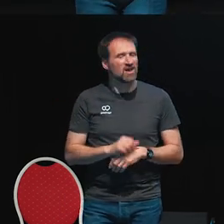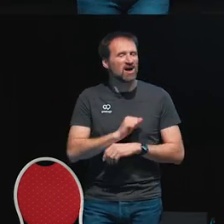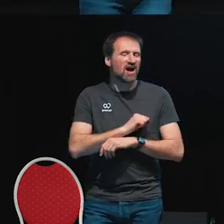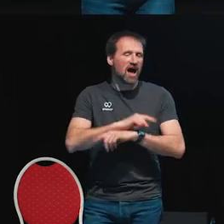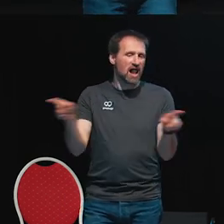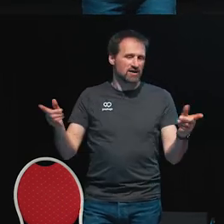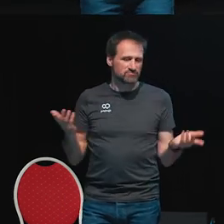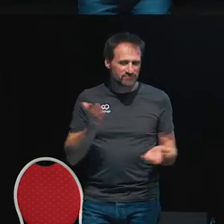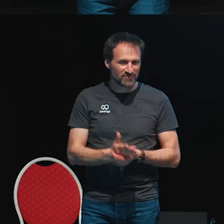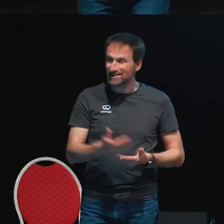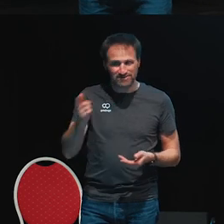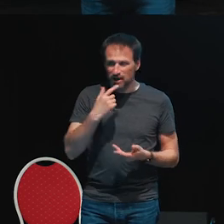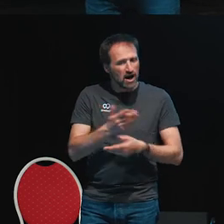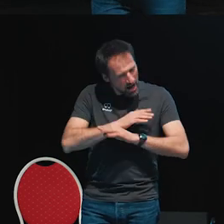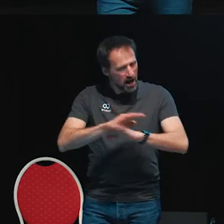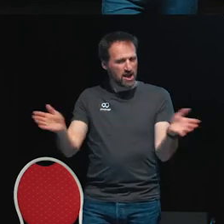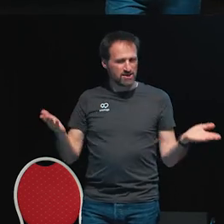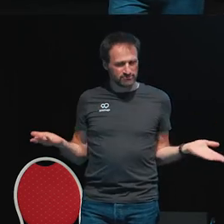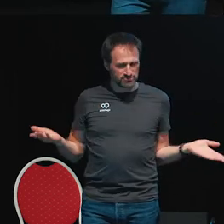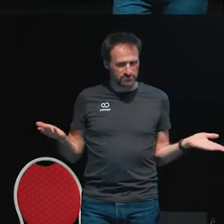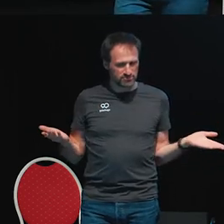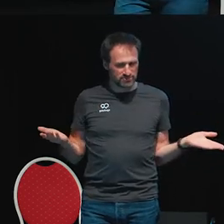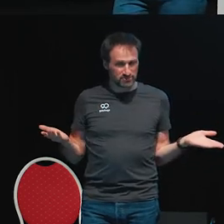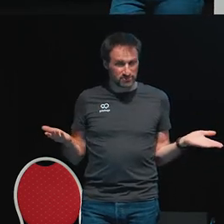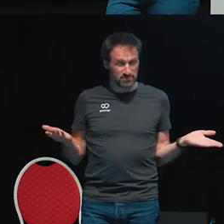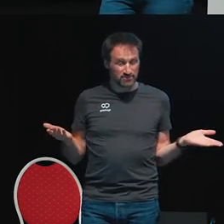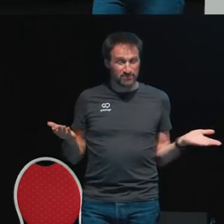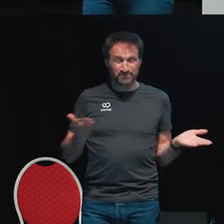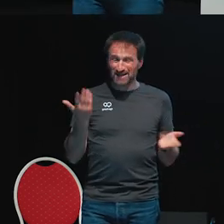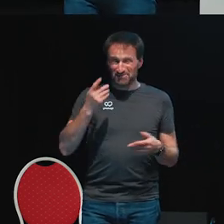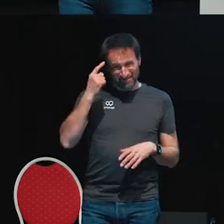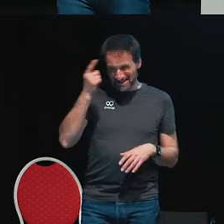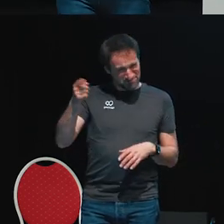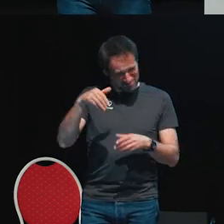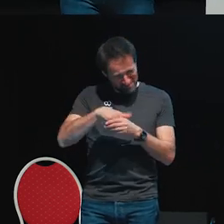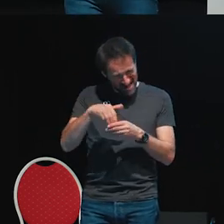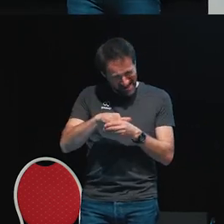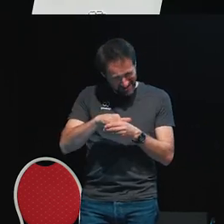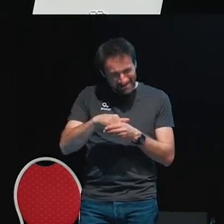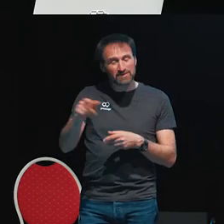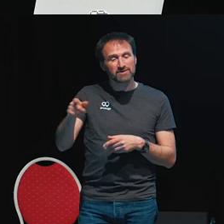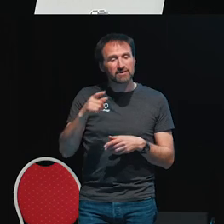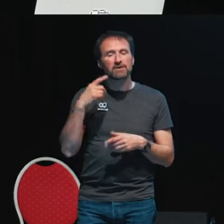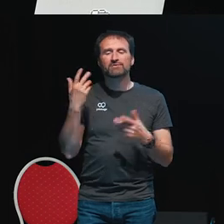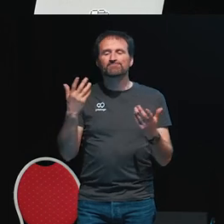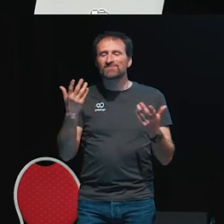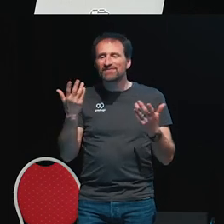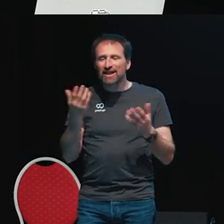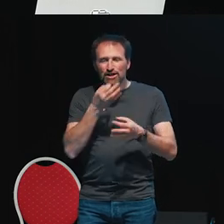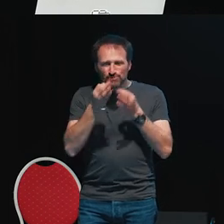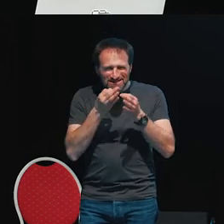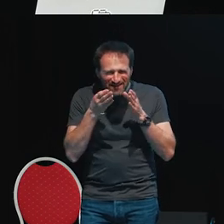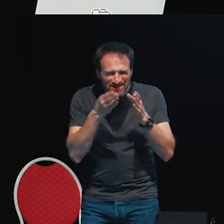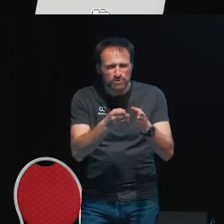it is or anything, just all of them. And what really meant for him was that the venue or which specification or where